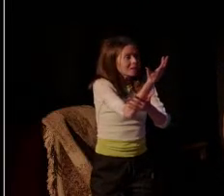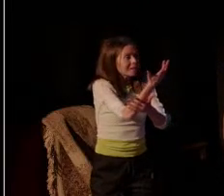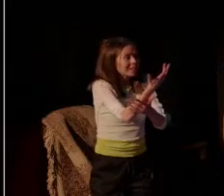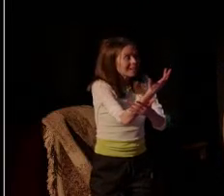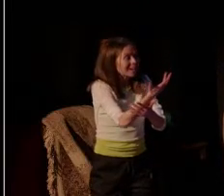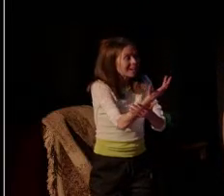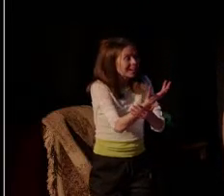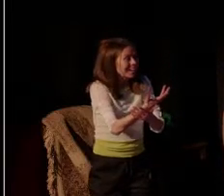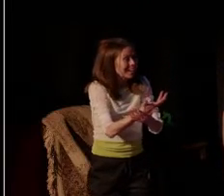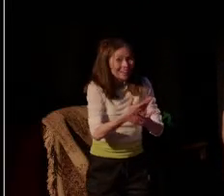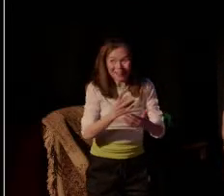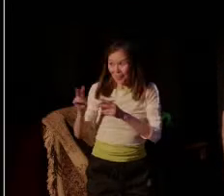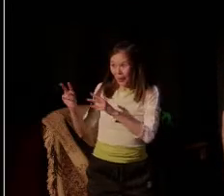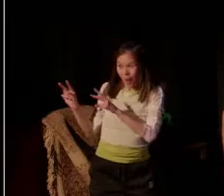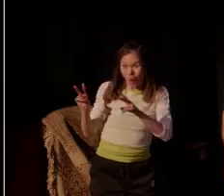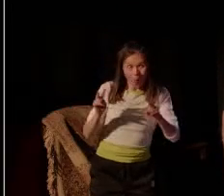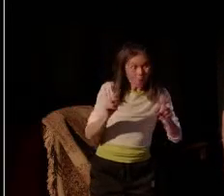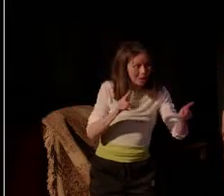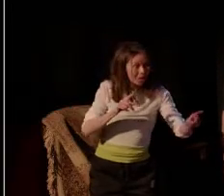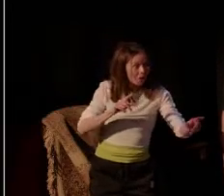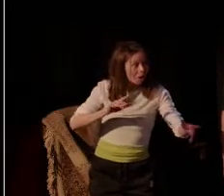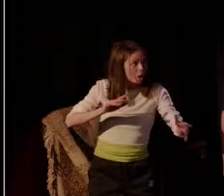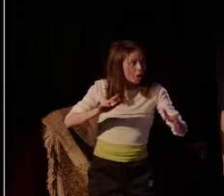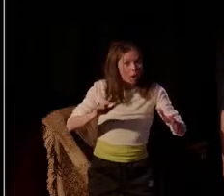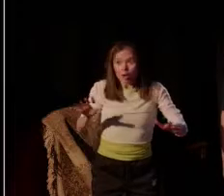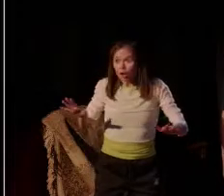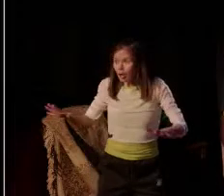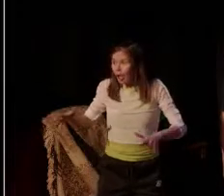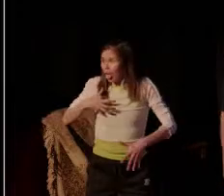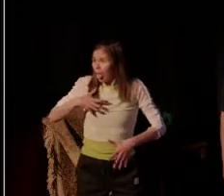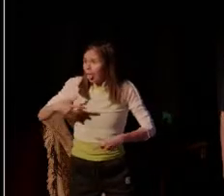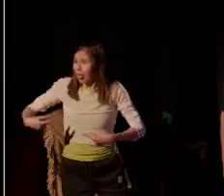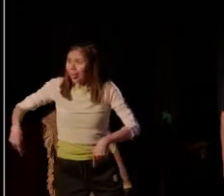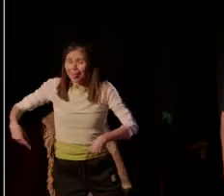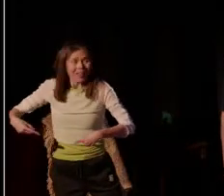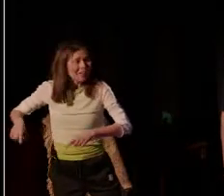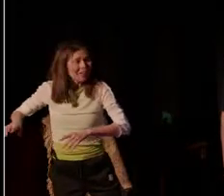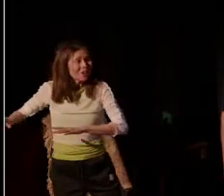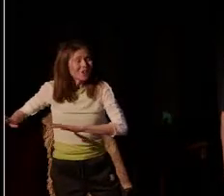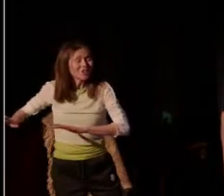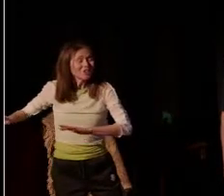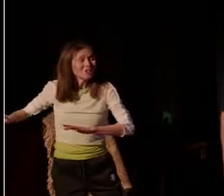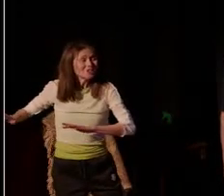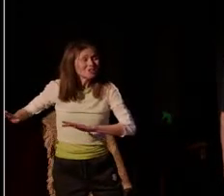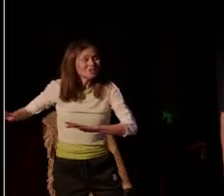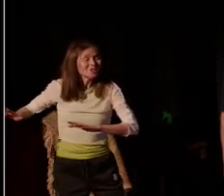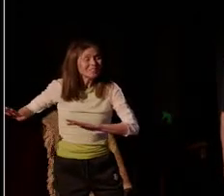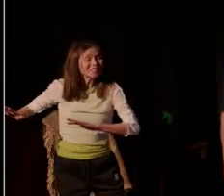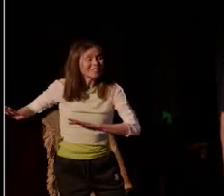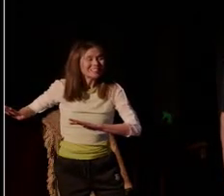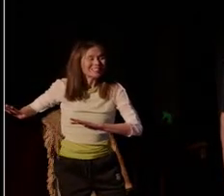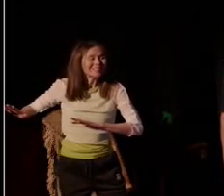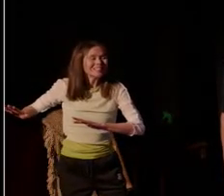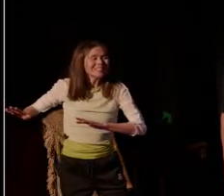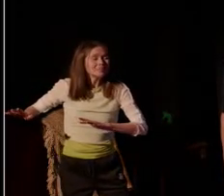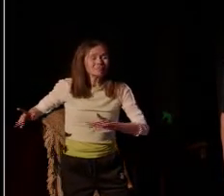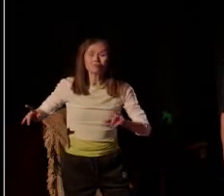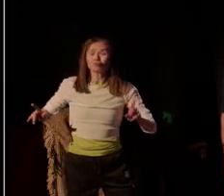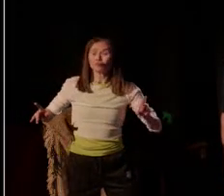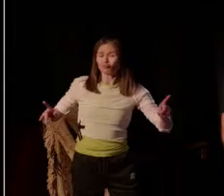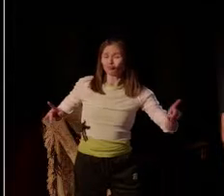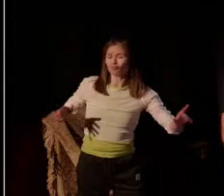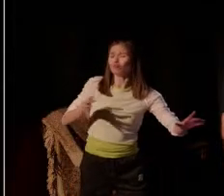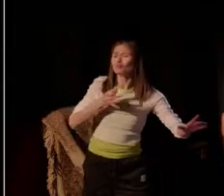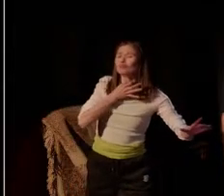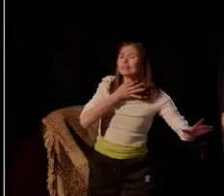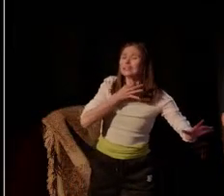Well, you perceive she stirs. Well, do not be afraid. Her actions are as safe as my good spell